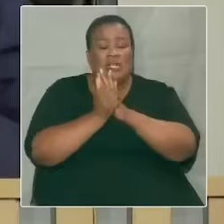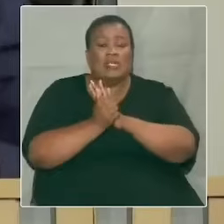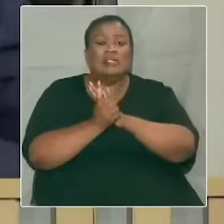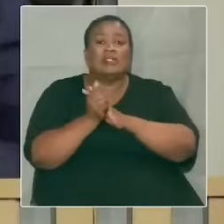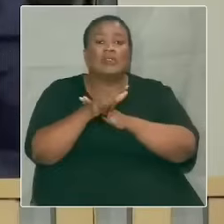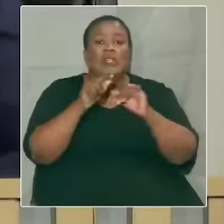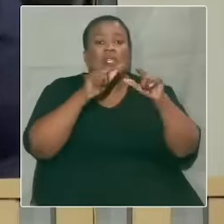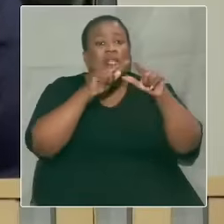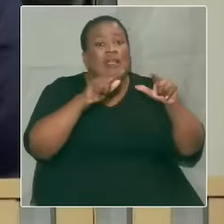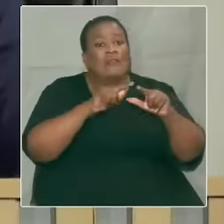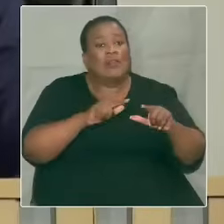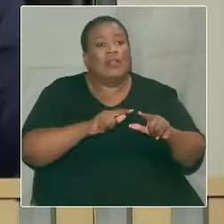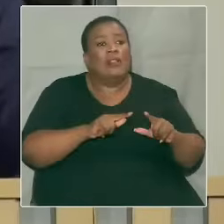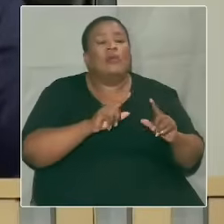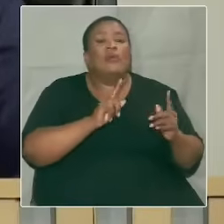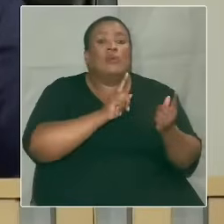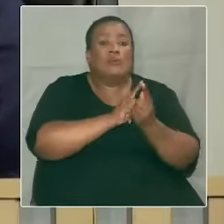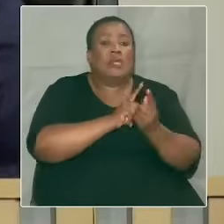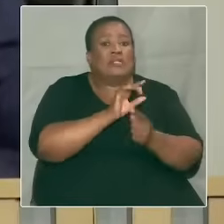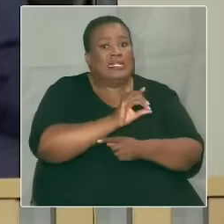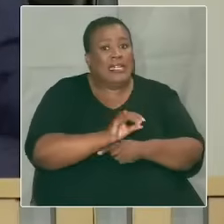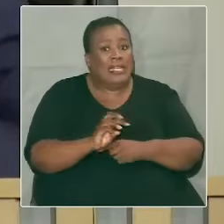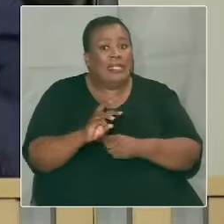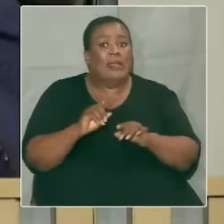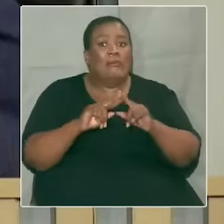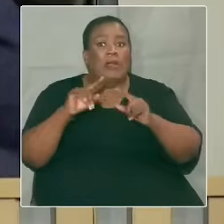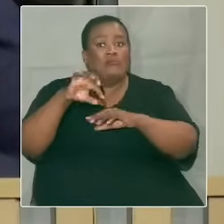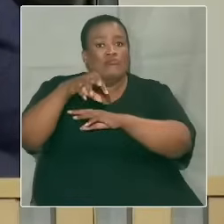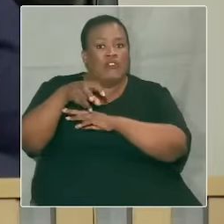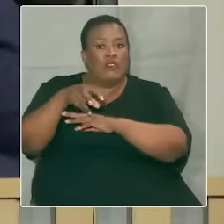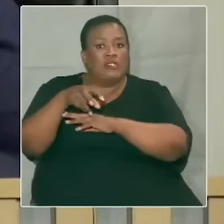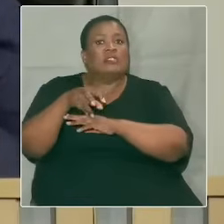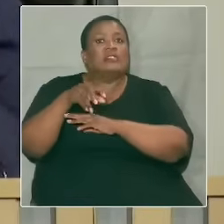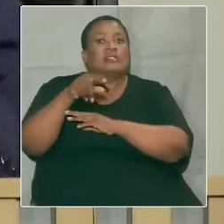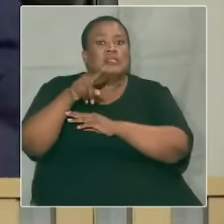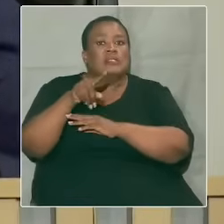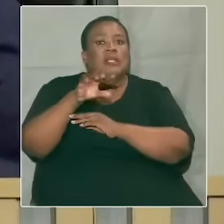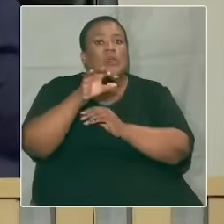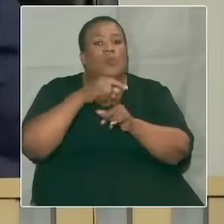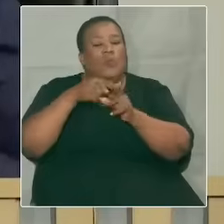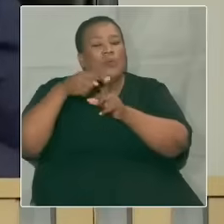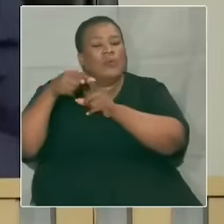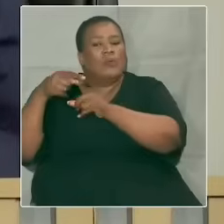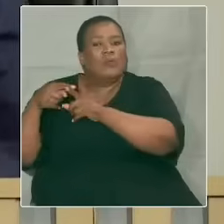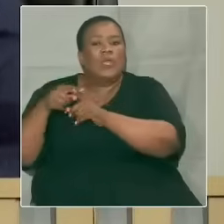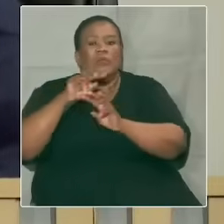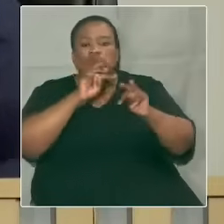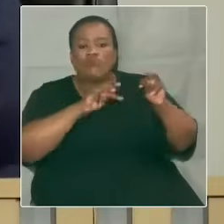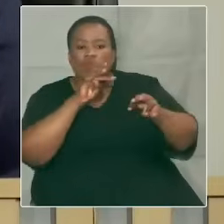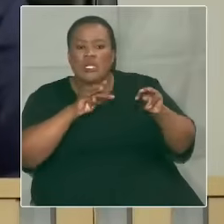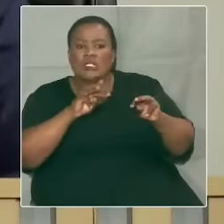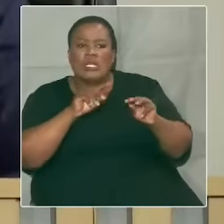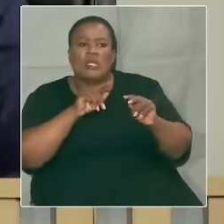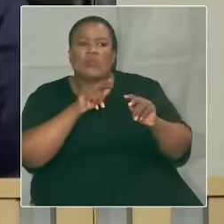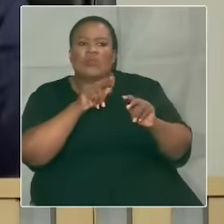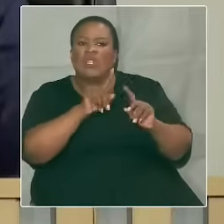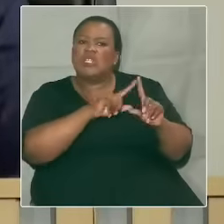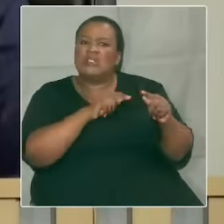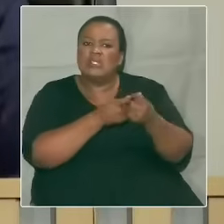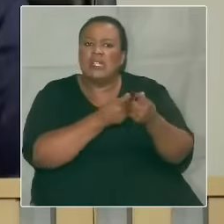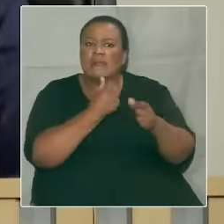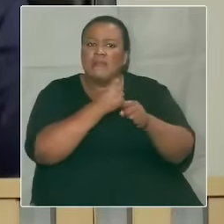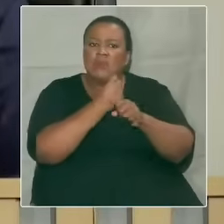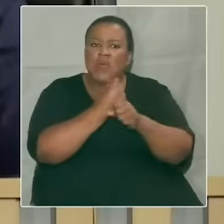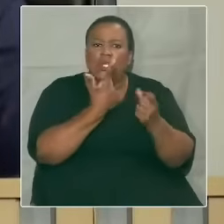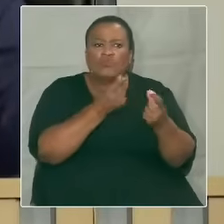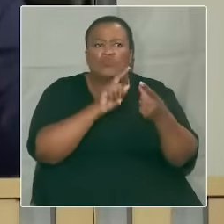Province, they will meet weekly to monitor what is being done, what assistance can be done,